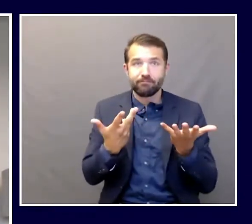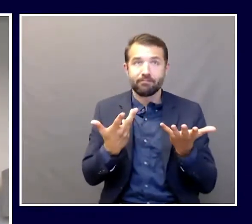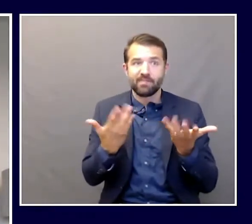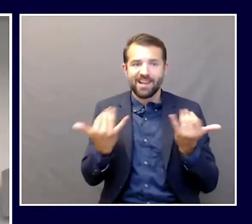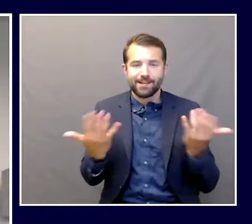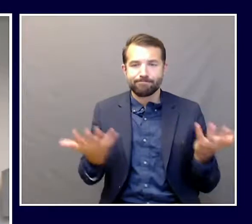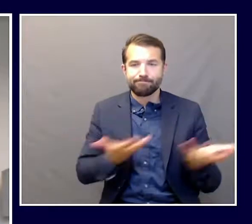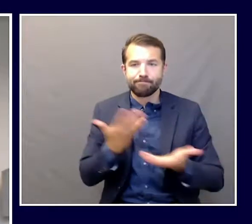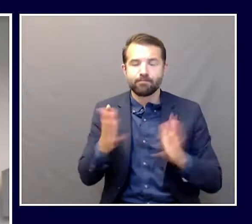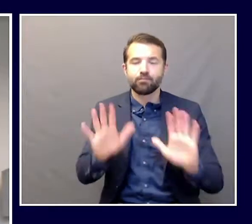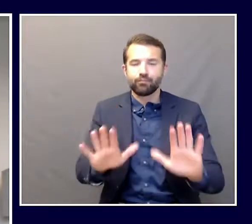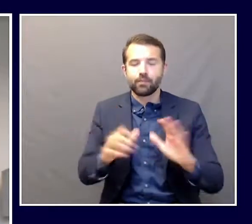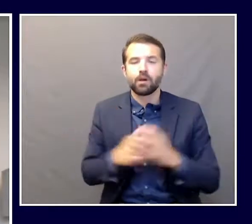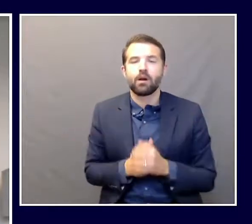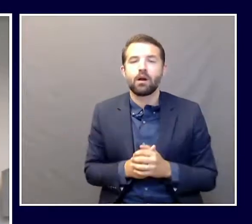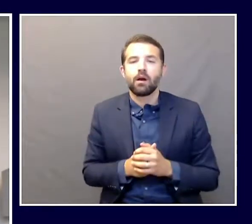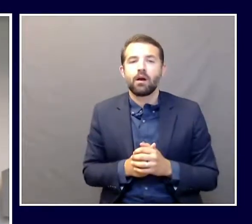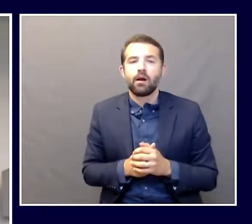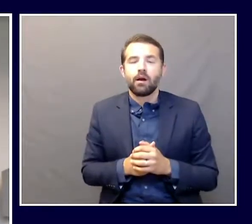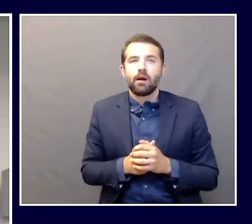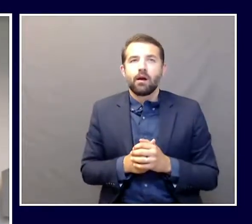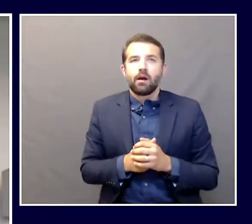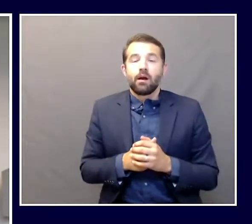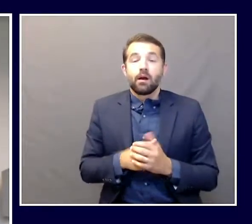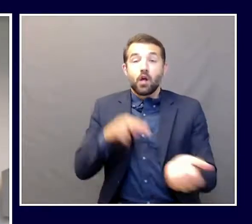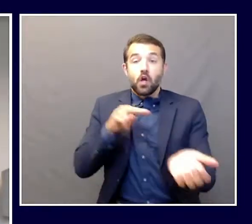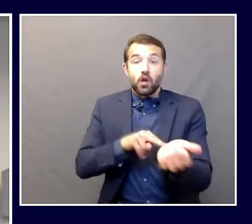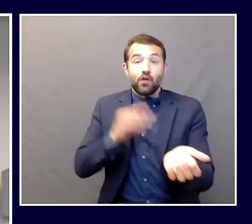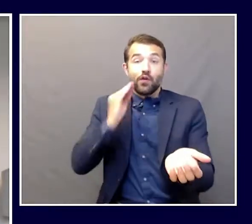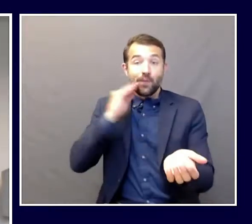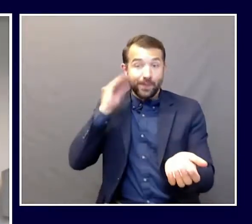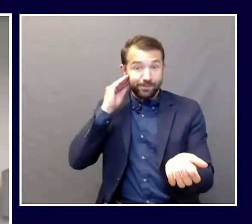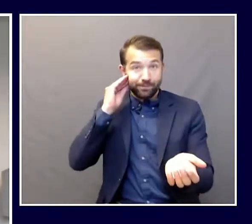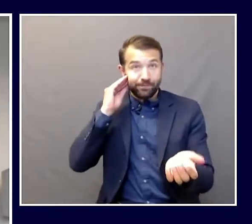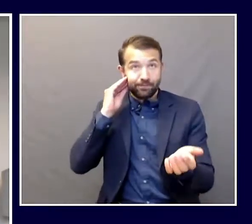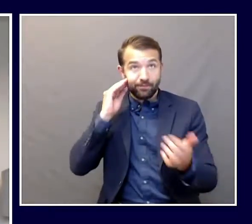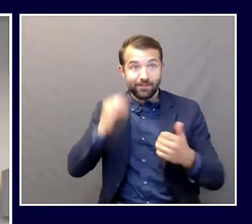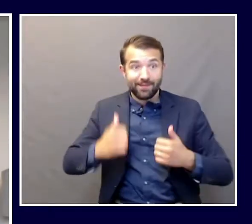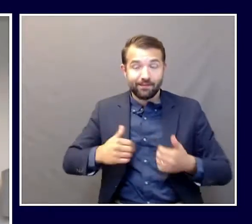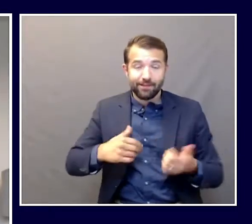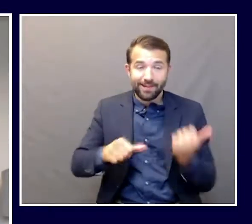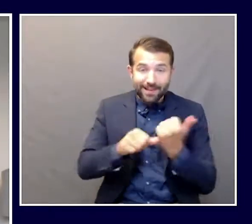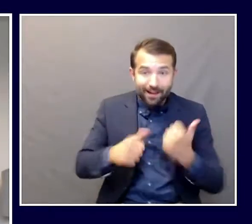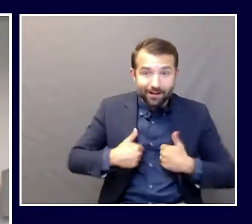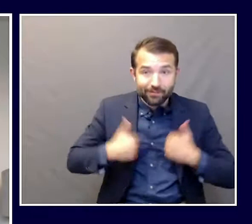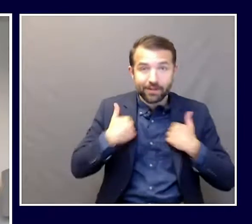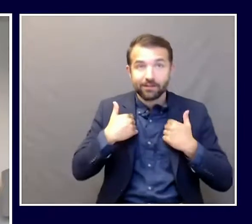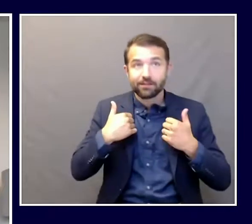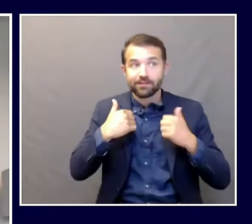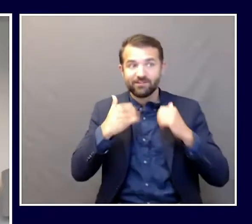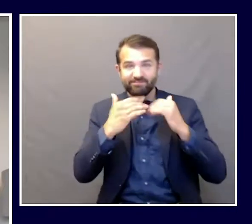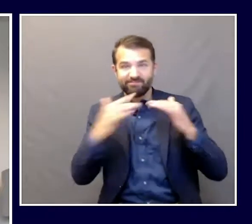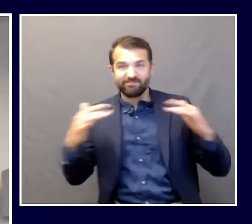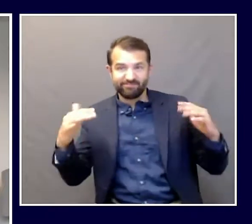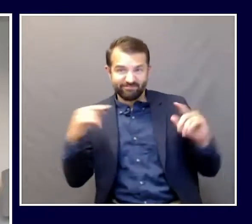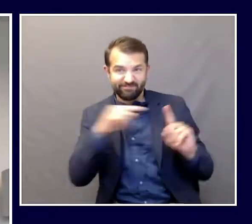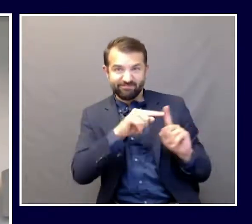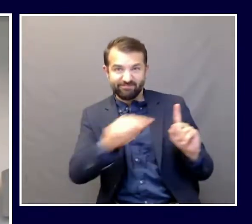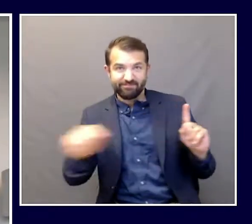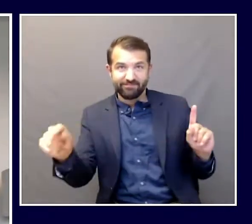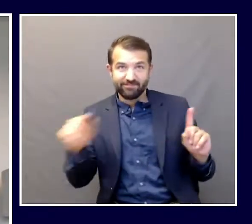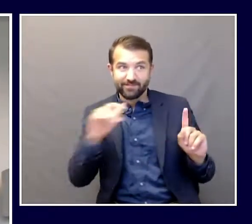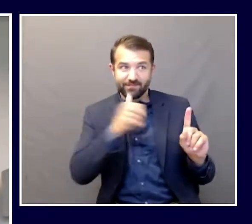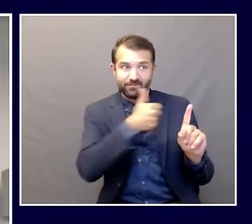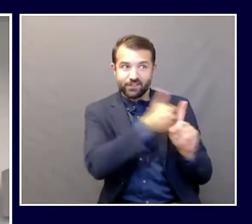the facilities are able on their own to mandate the vaccine, as one very, very prominent healthcare facility